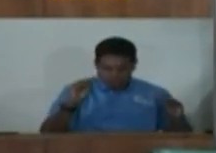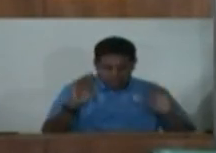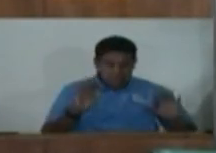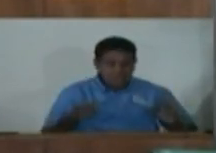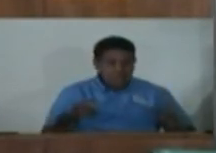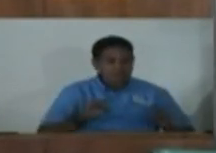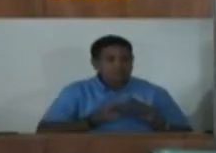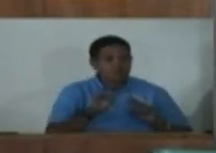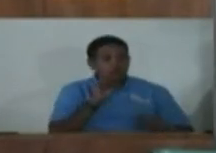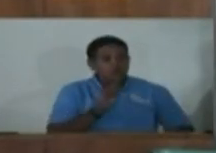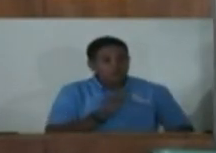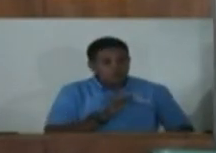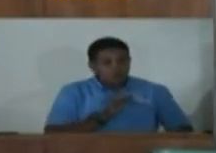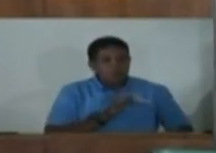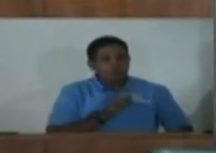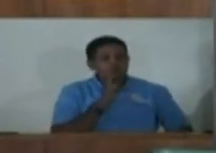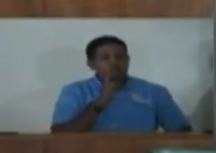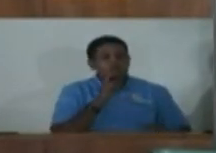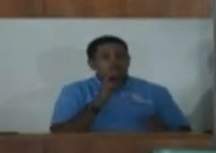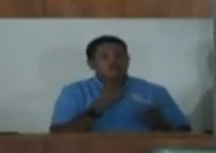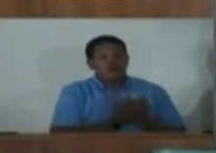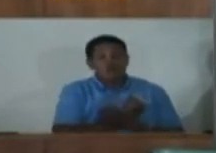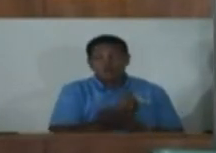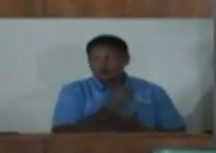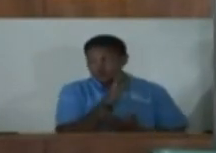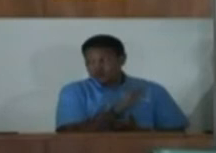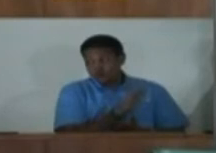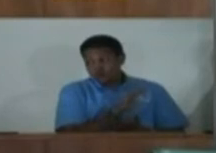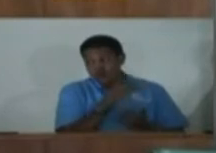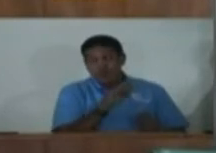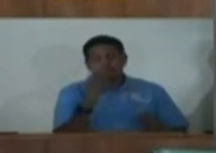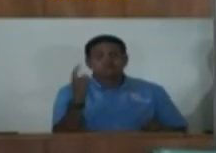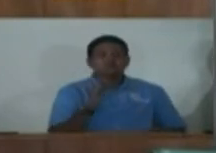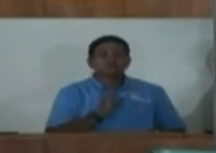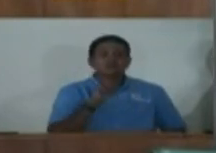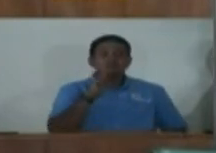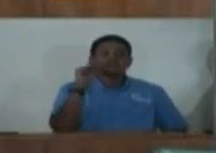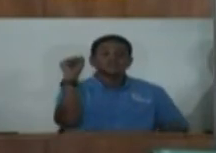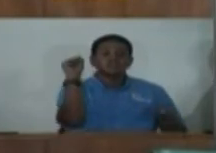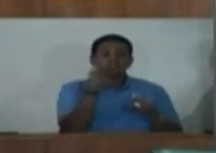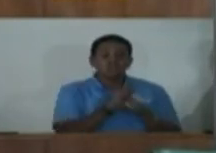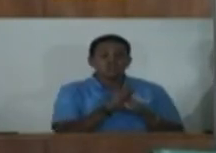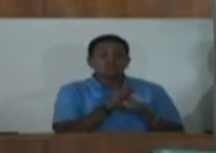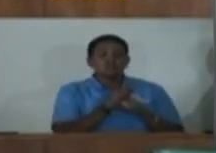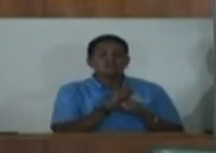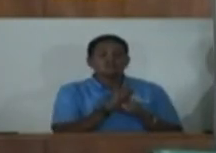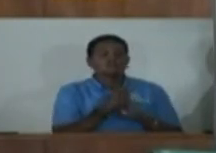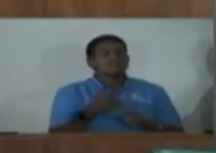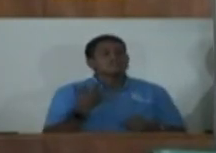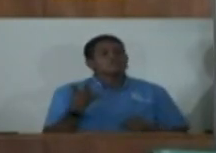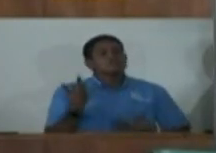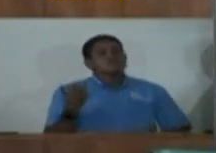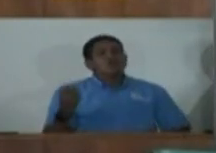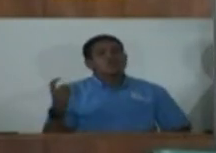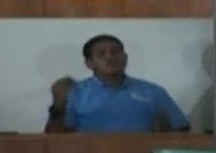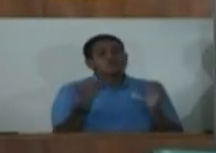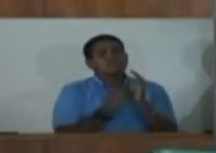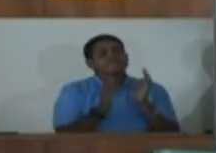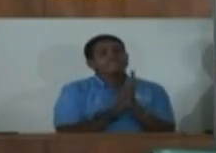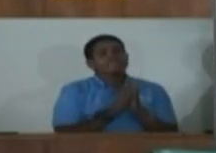is a substantial, it's a significant opportunity, and it's something that I certainly really feel very strongly